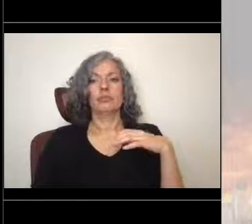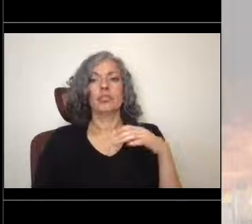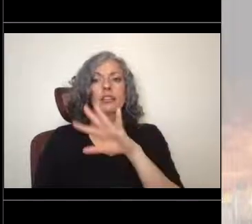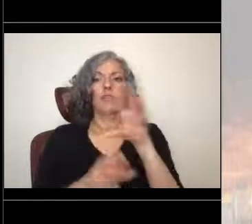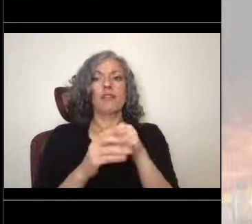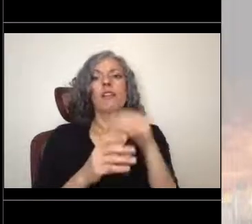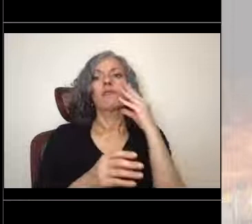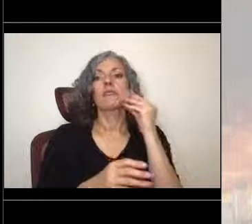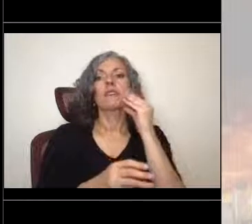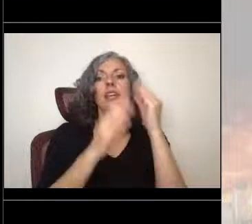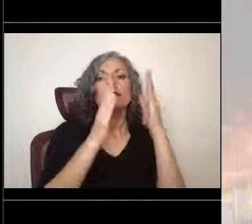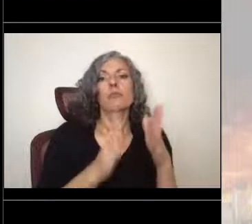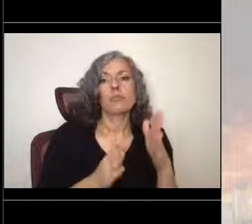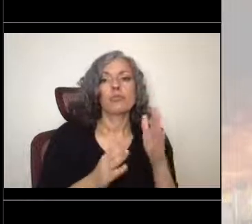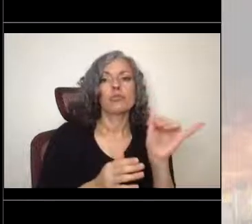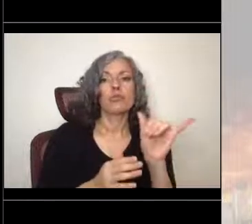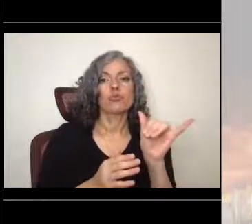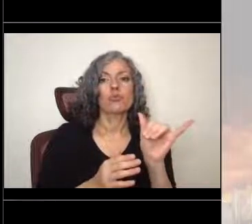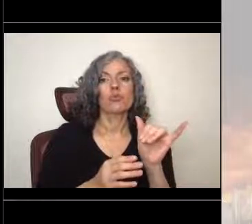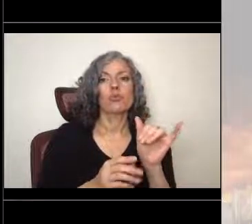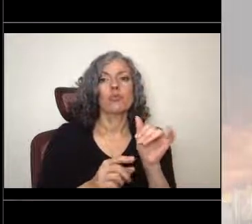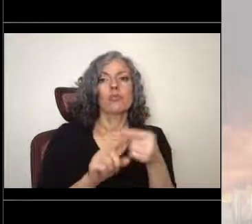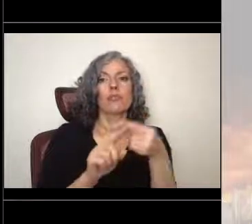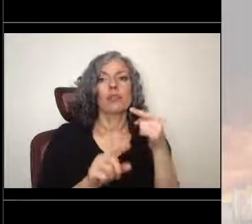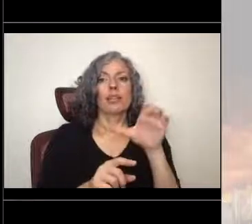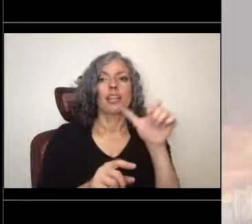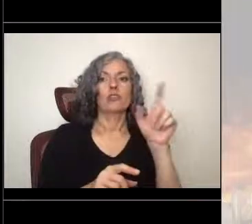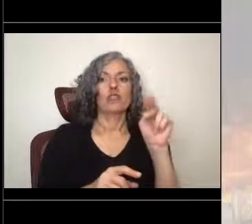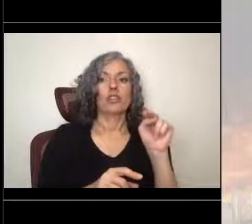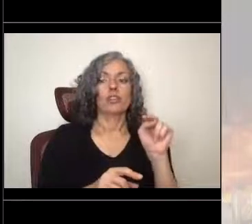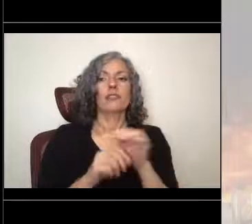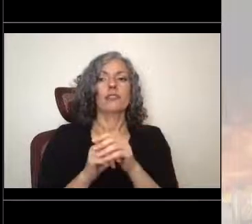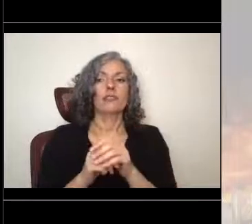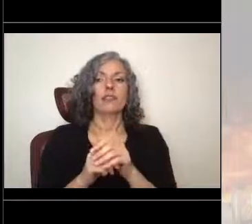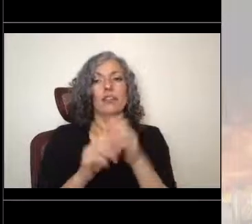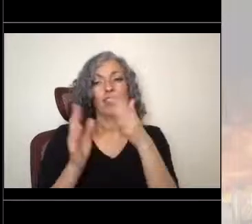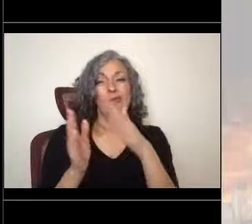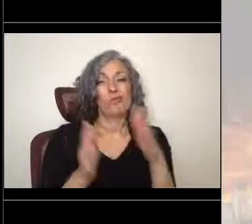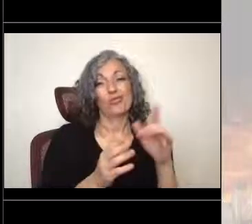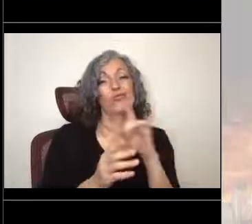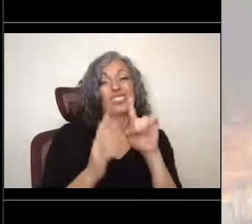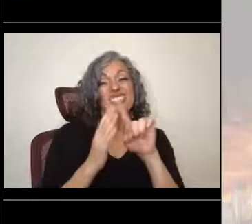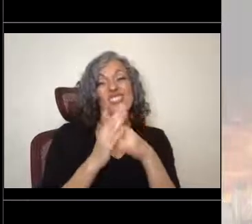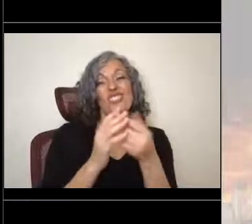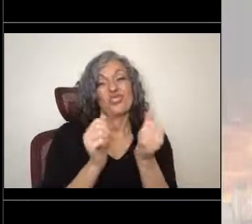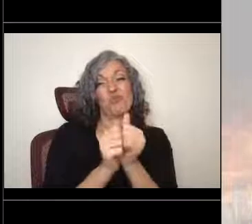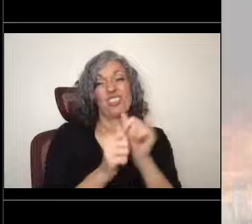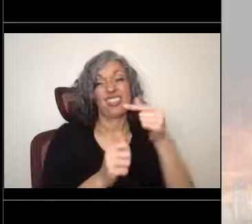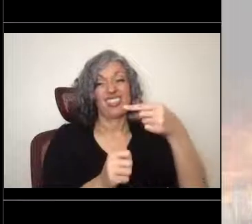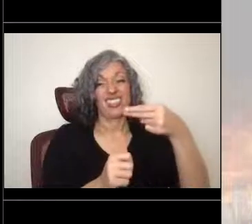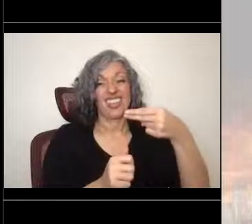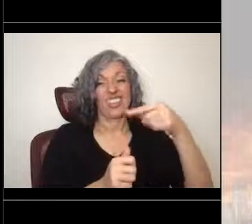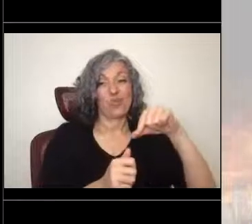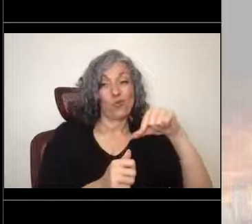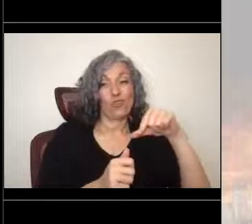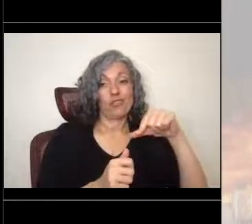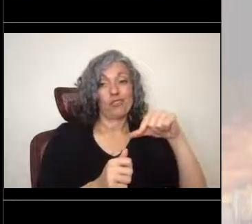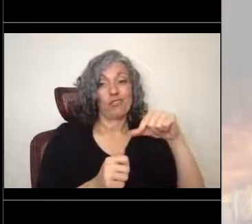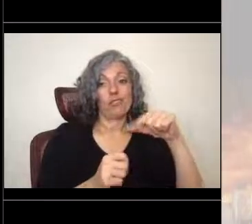Headquarters and also the districts. And the process really starts with the Headquarters staff screening projects for